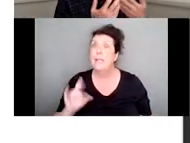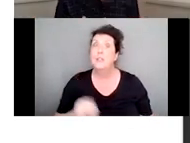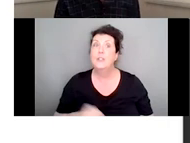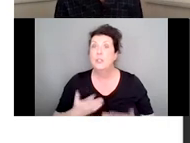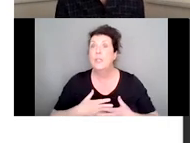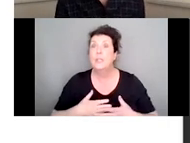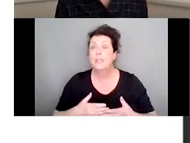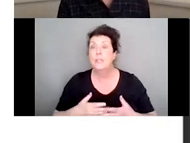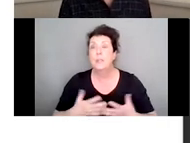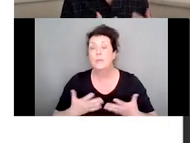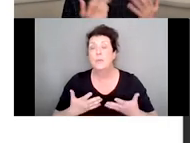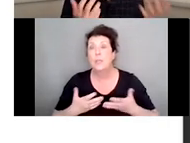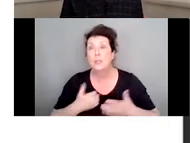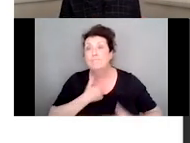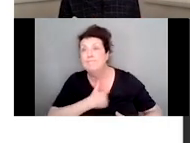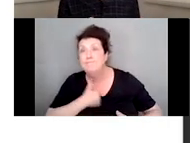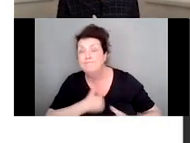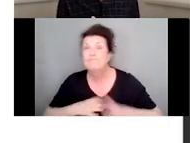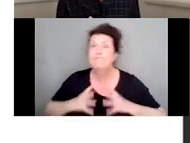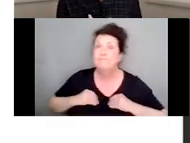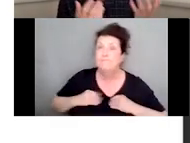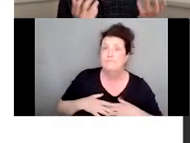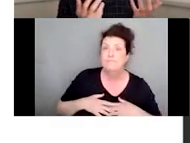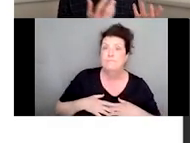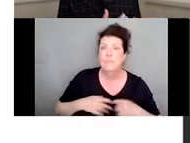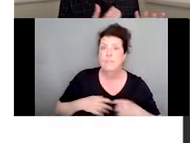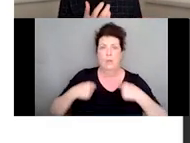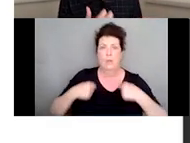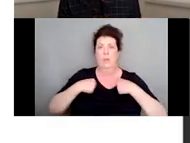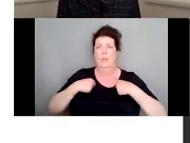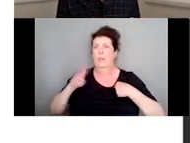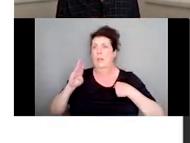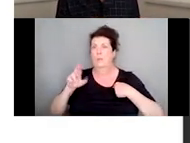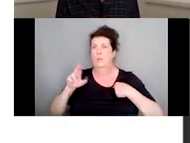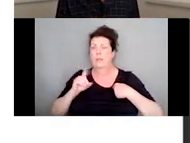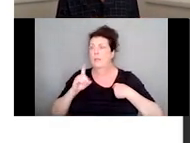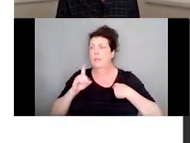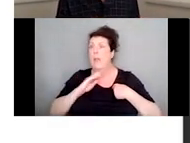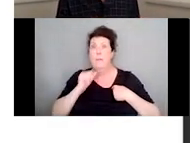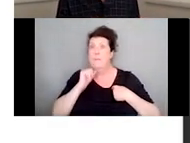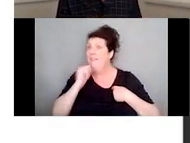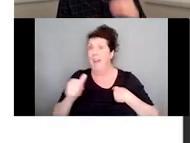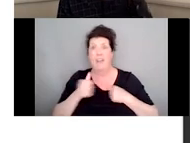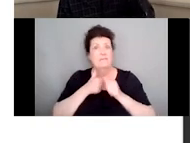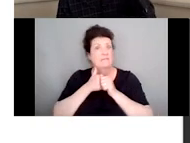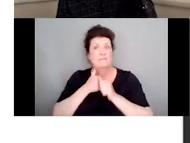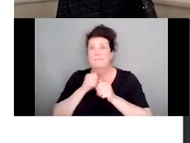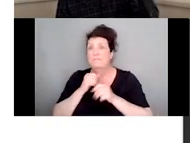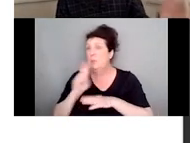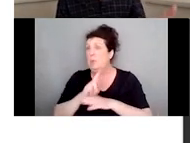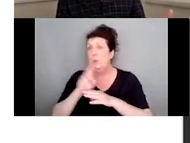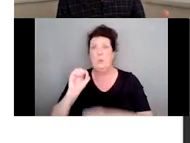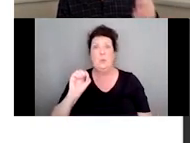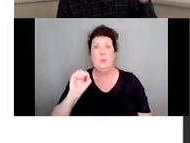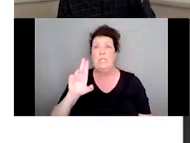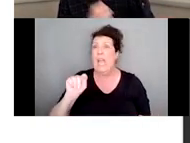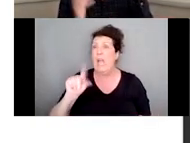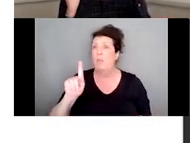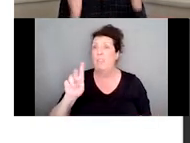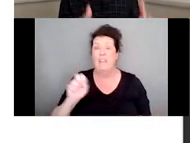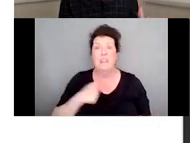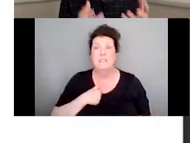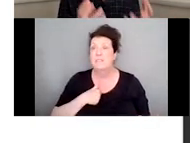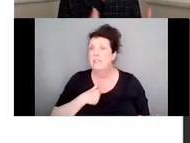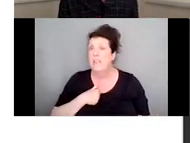I mean, I'm not an outliner. I've, I've never outlined anything. I, I don't know how to do it. Um, I went to graduate school, they hammered outlining.